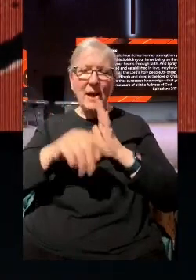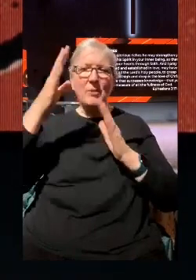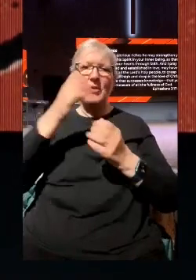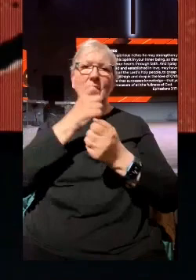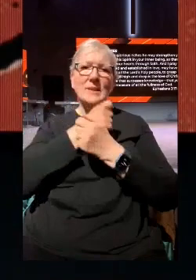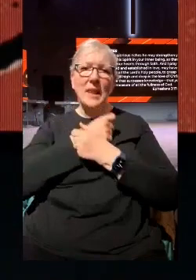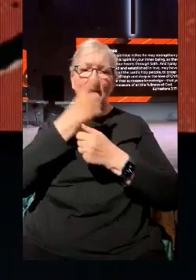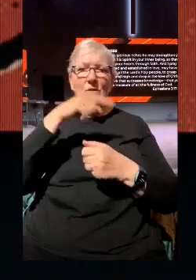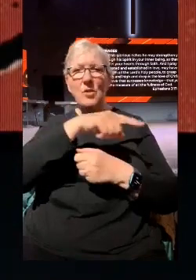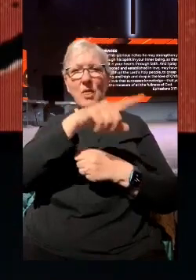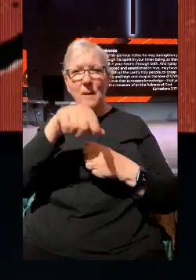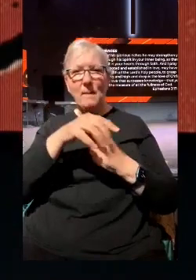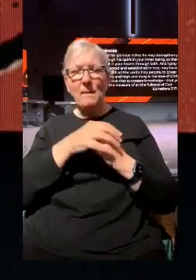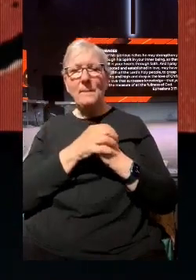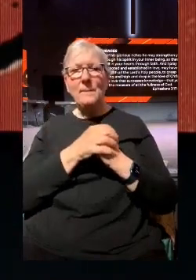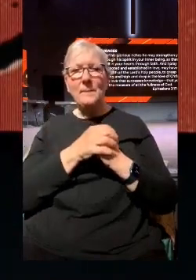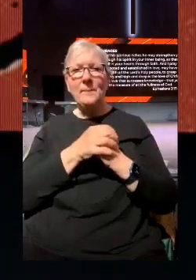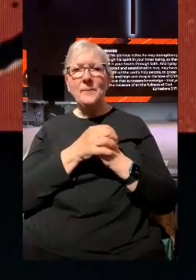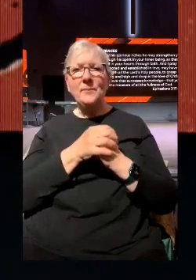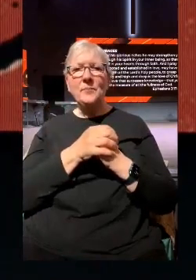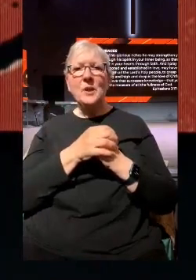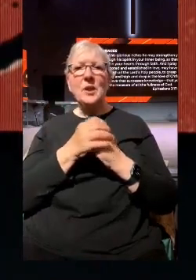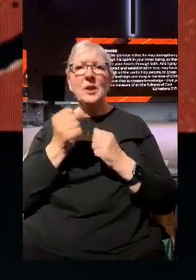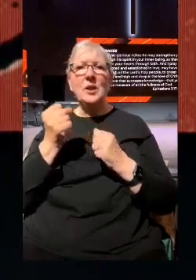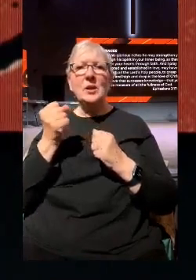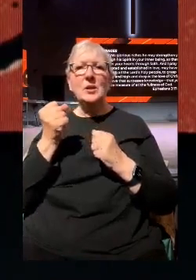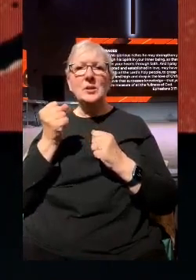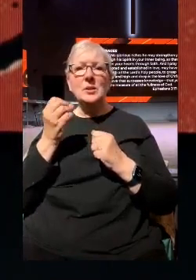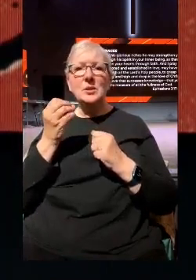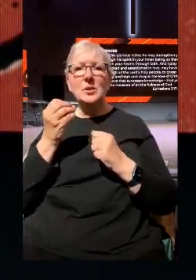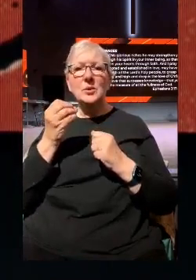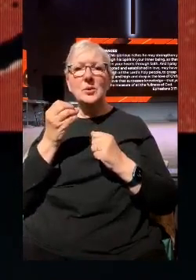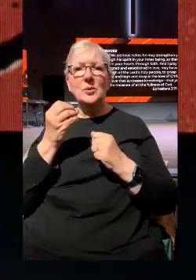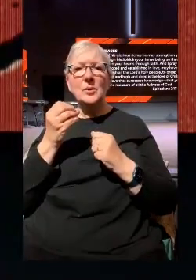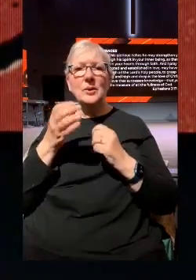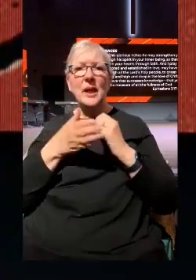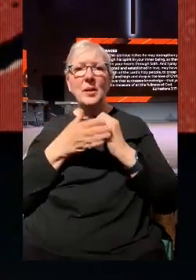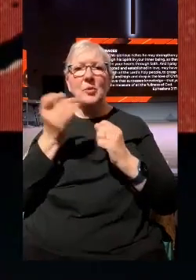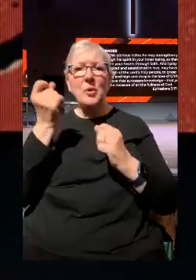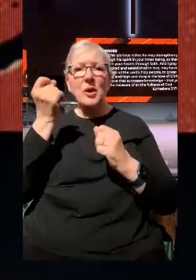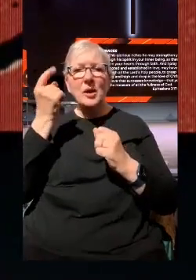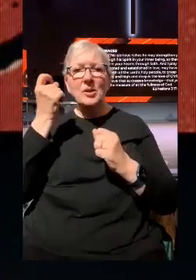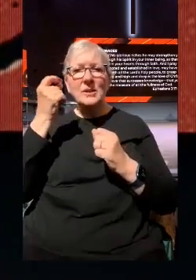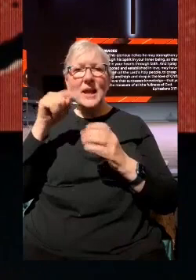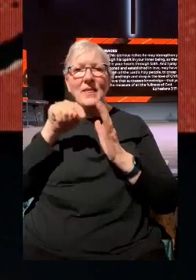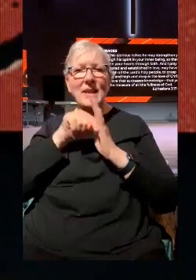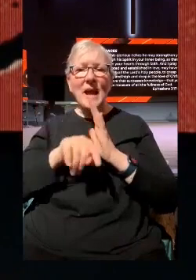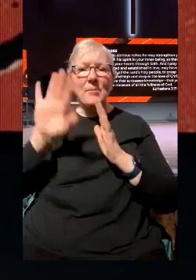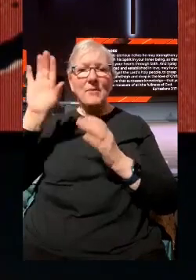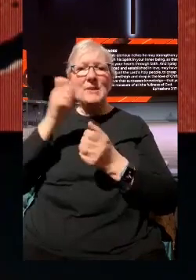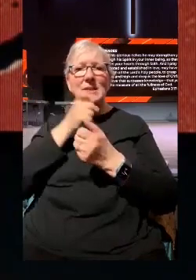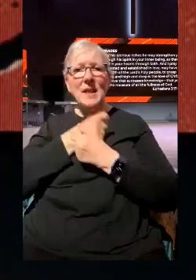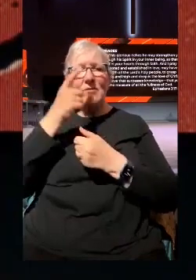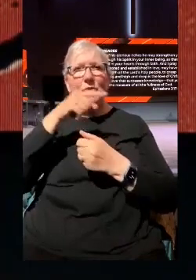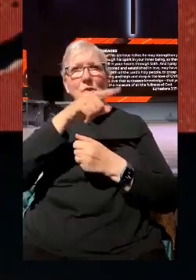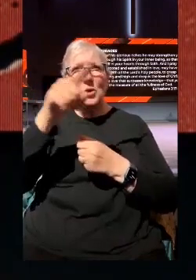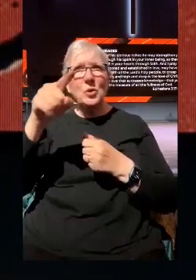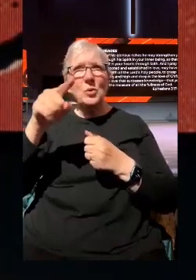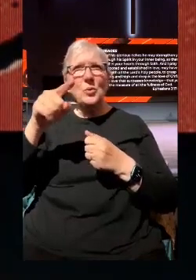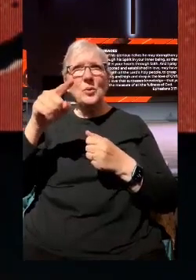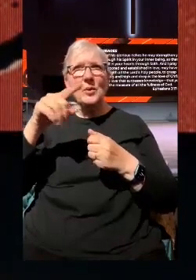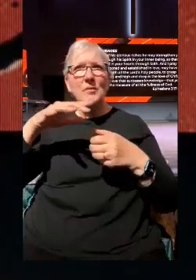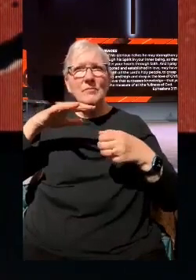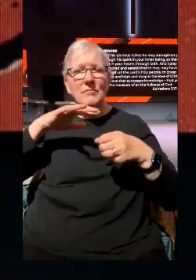them. Have you asked God to help you understand the depth of his love for you? Like the sheer magnitude of his love for